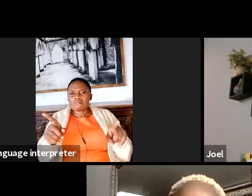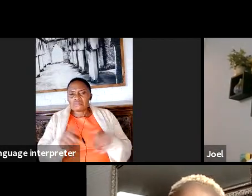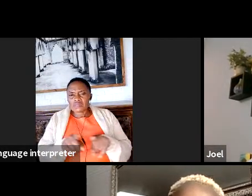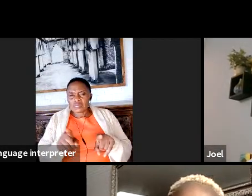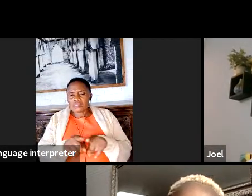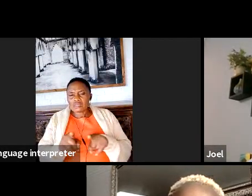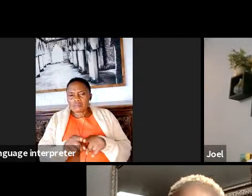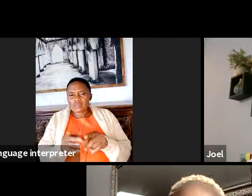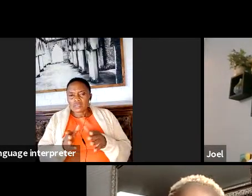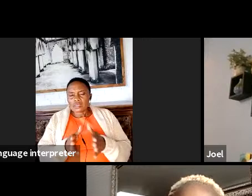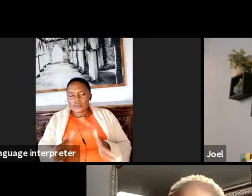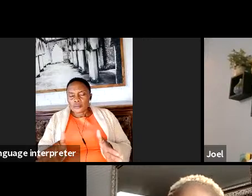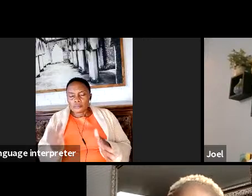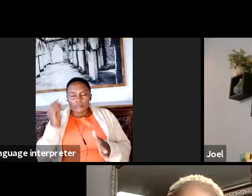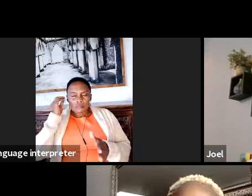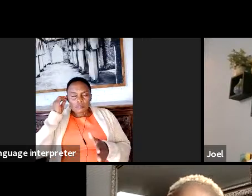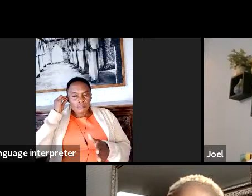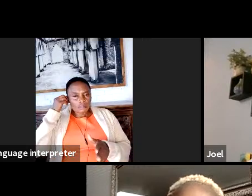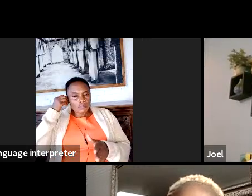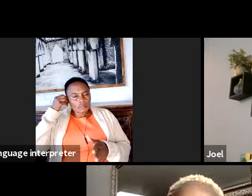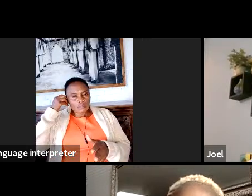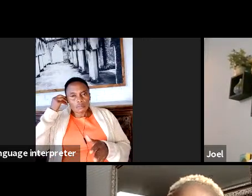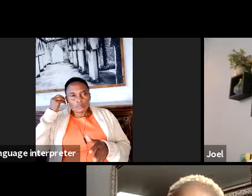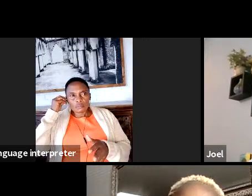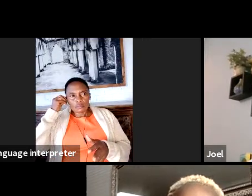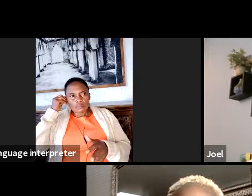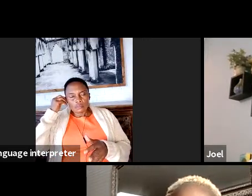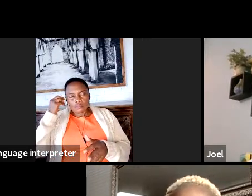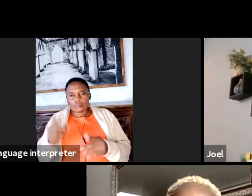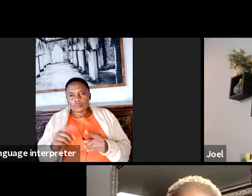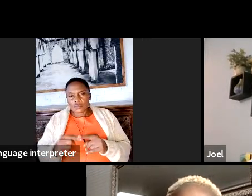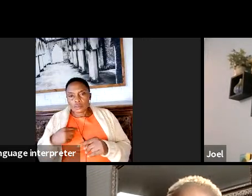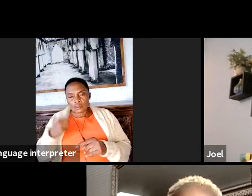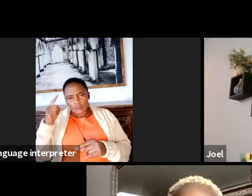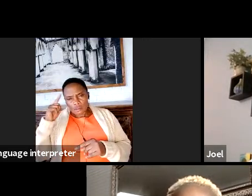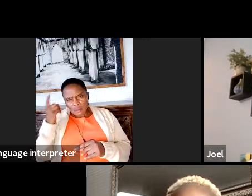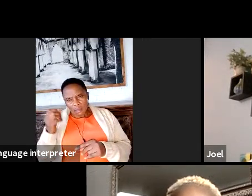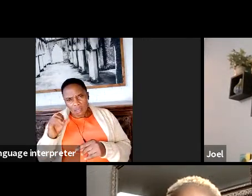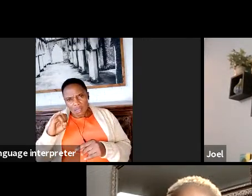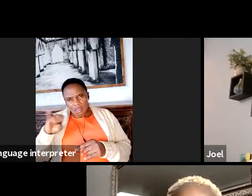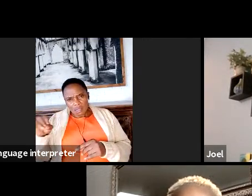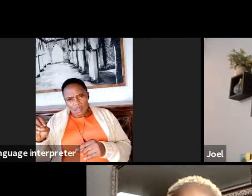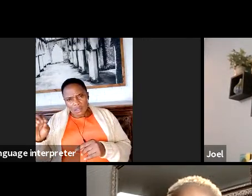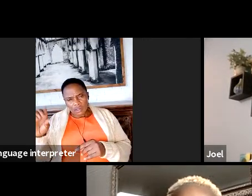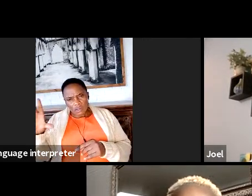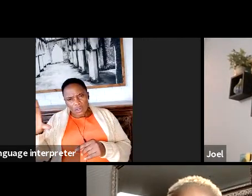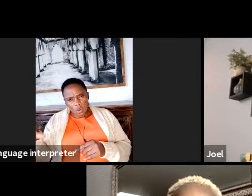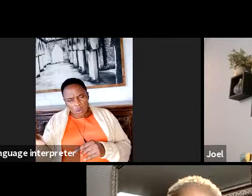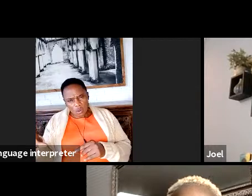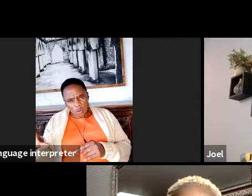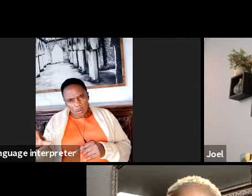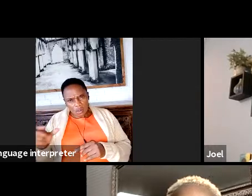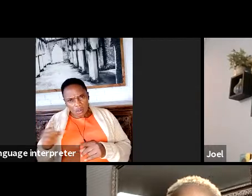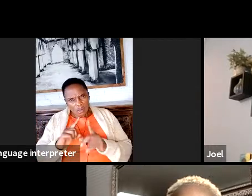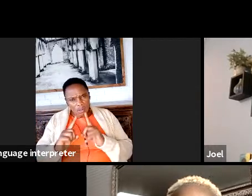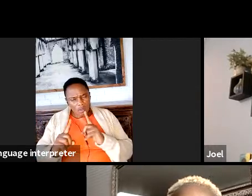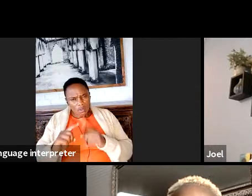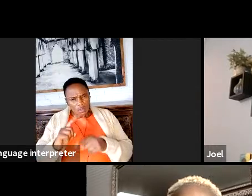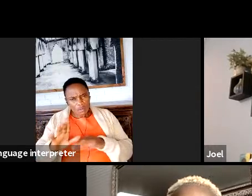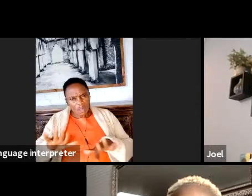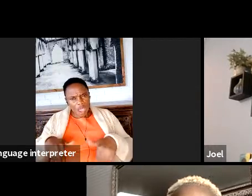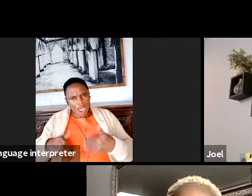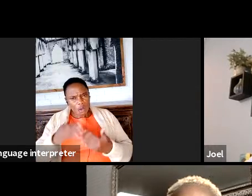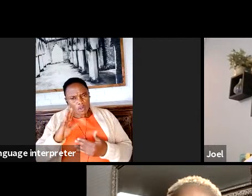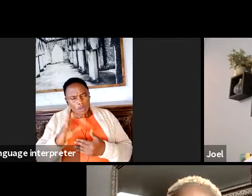journalists. I was wondering, Joel or Nashilongo, do either of you want to talk about how your states have